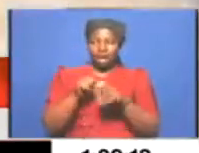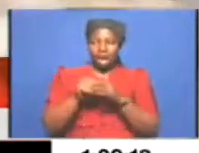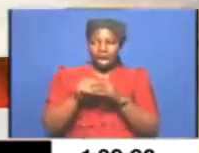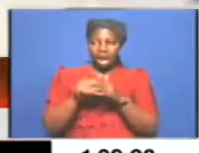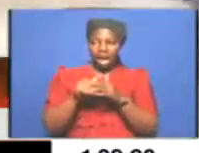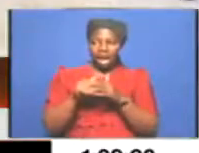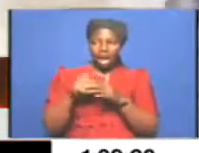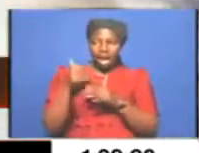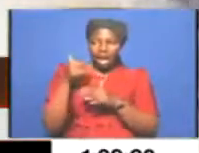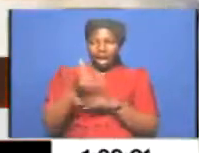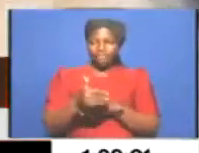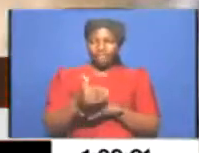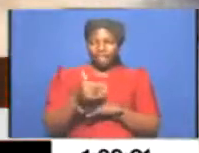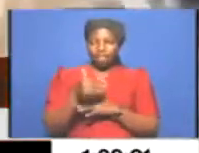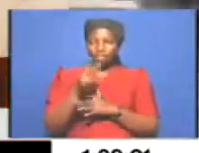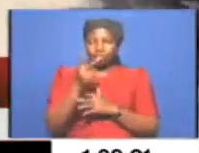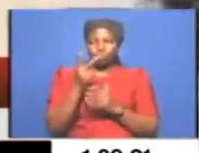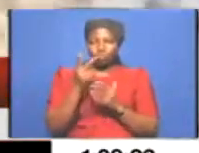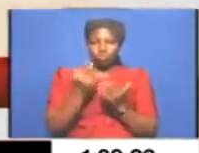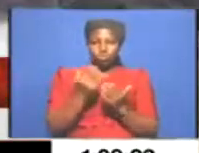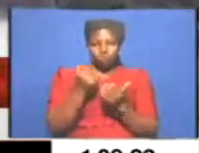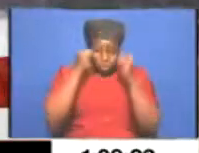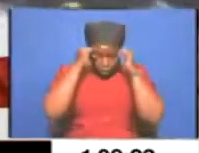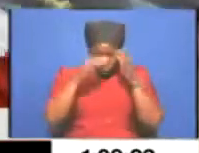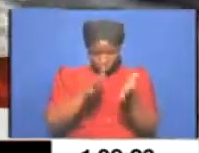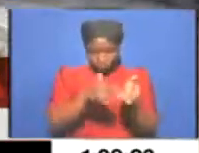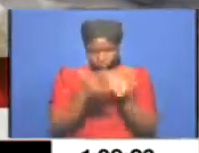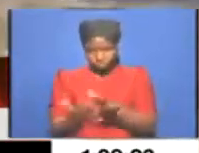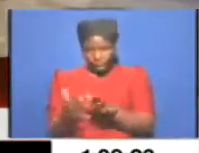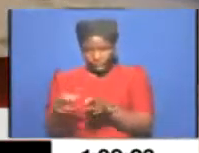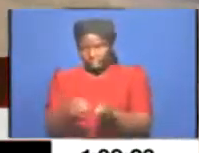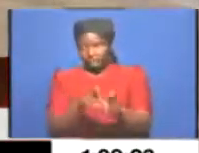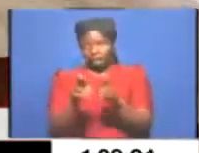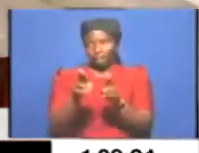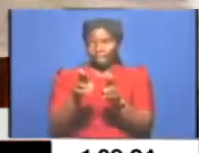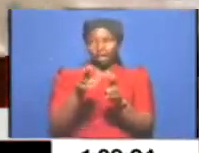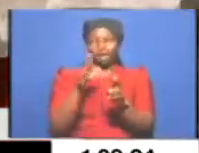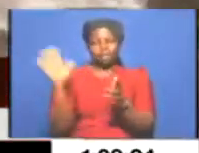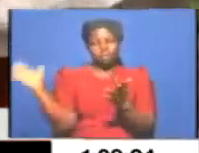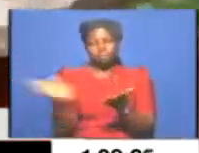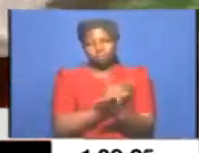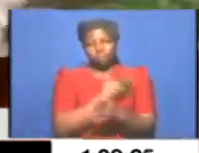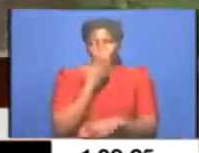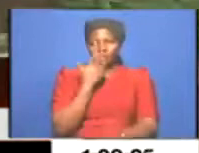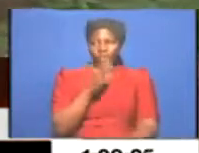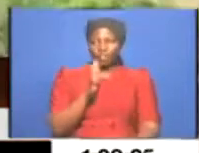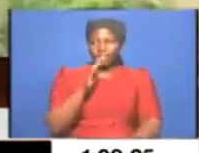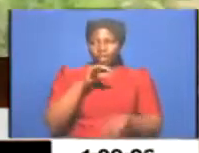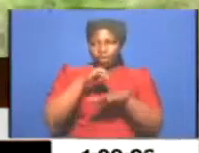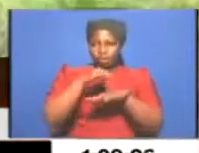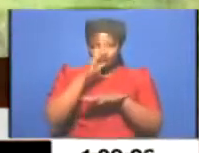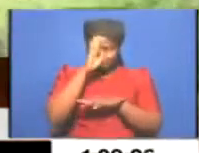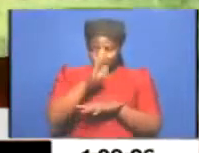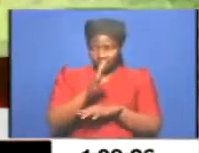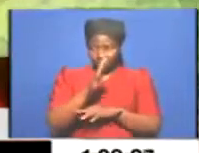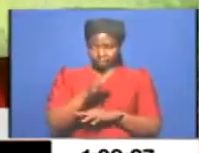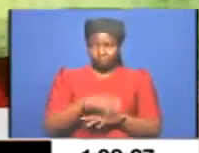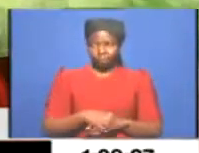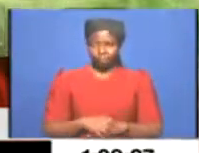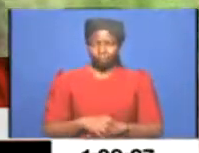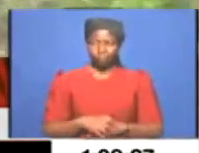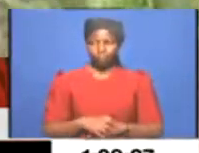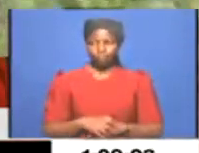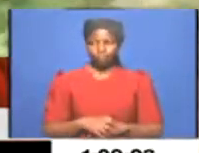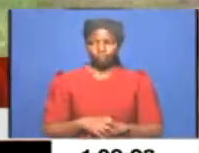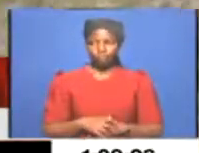college who were allegedly washed away by raging waters of Mathioya River on Sunday. Walikuja tu venye watu